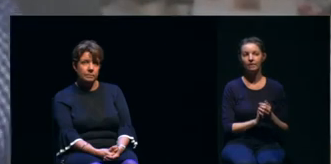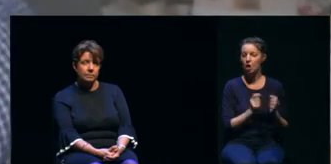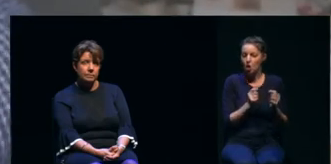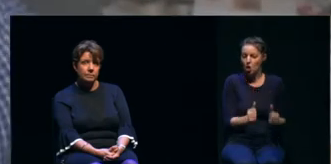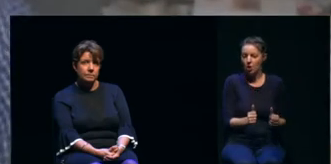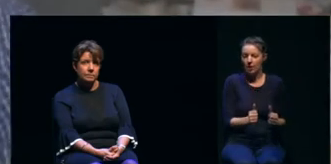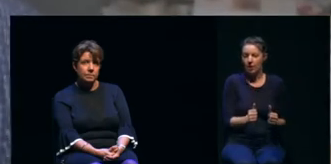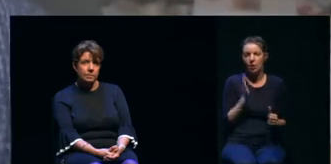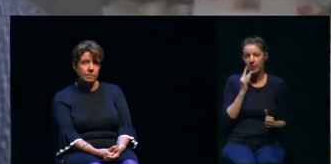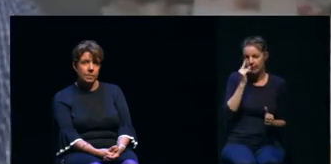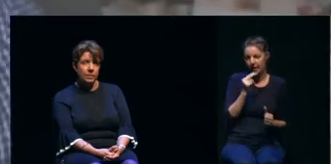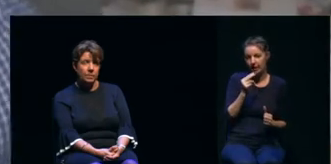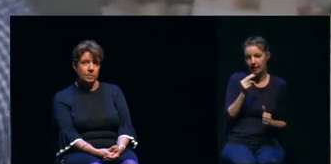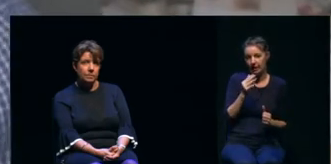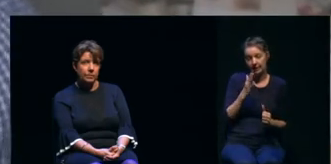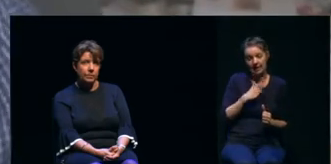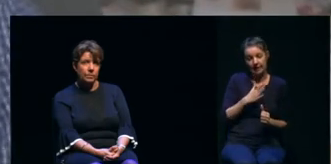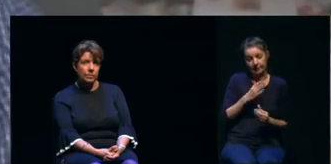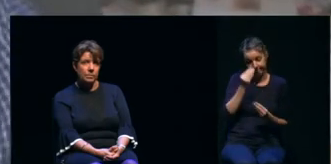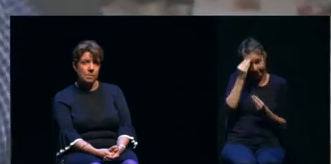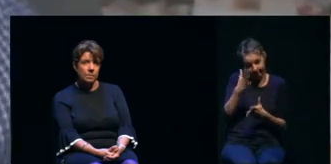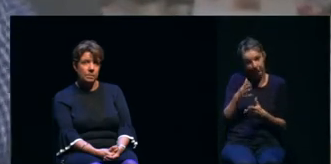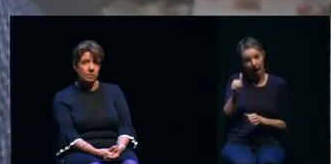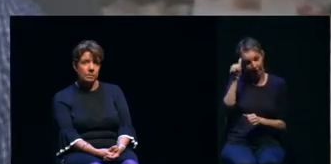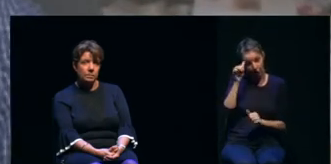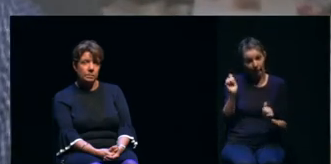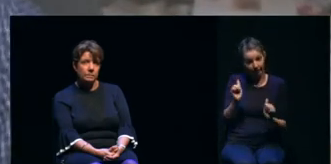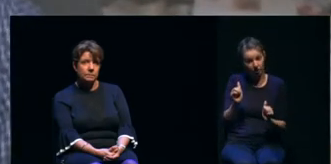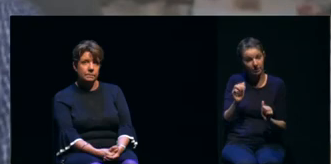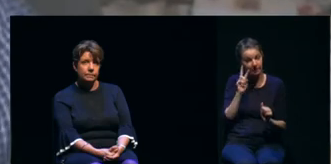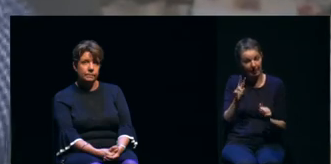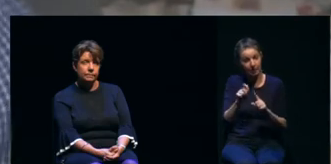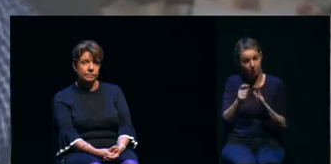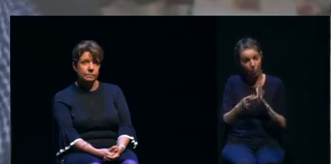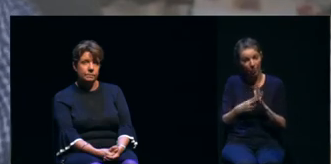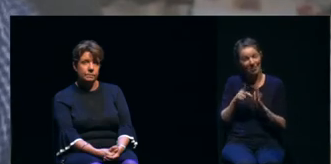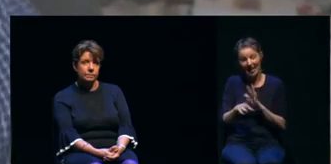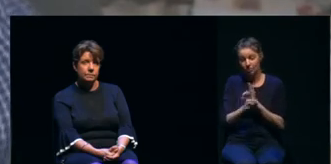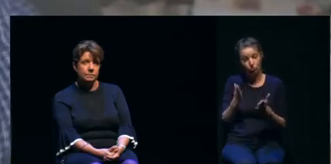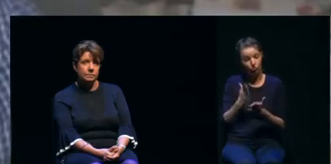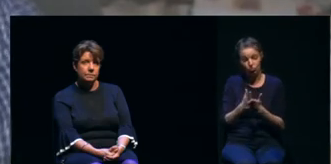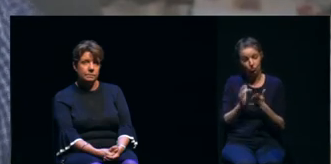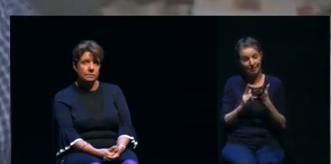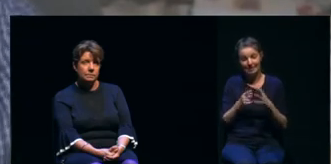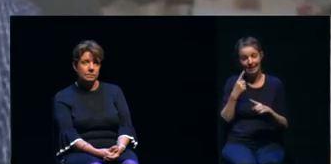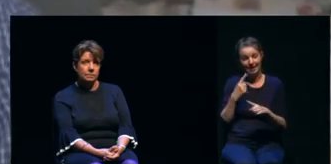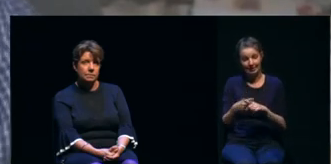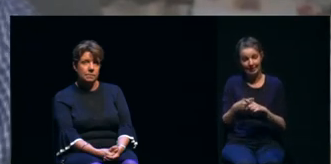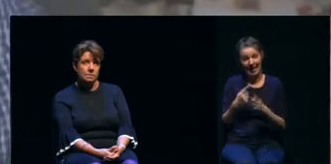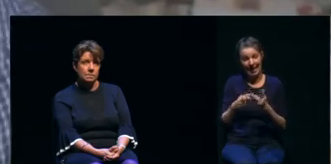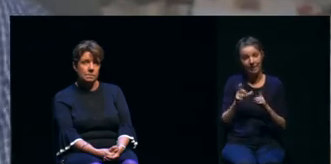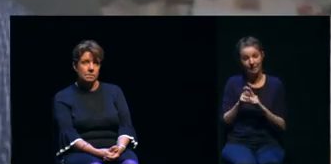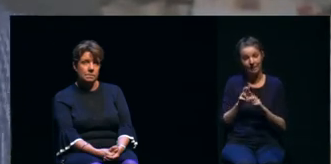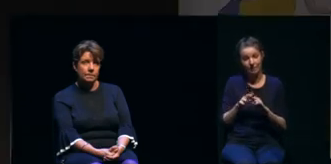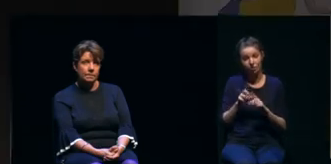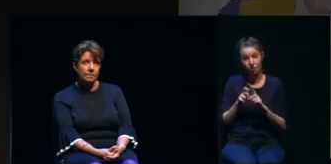you have to tell your kids, I know you've heard about pornography, I know you've probably already seen some, but you have to understand that's not sex. And if you're doing it like you've seen in porn, you're doing it